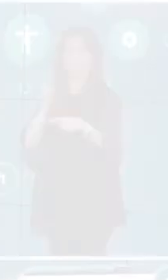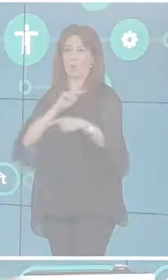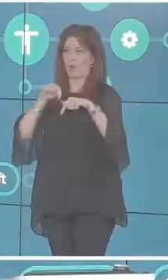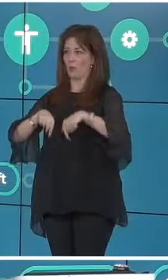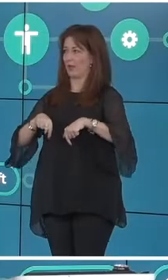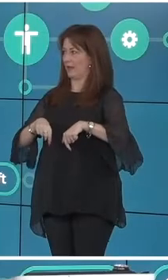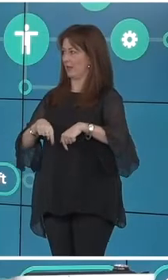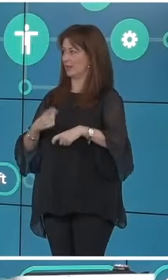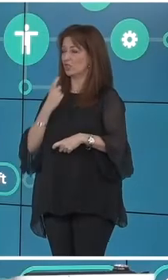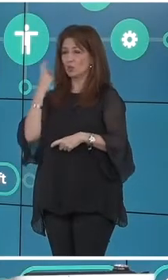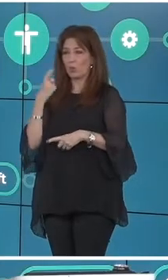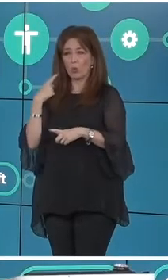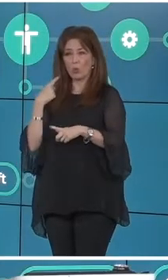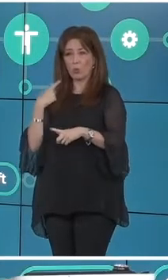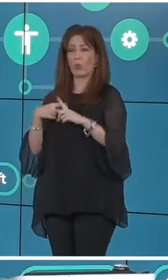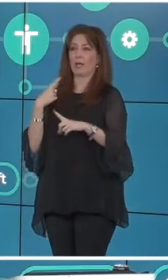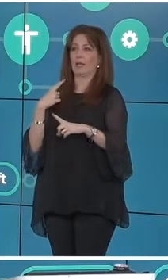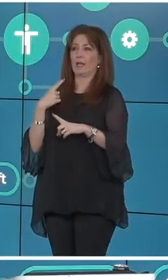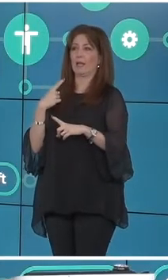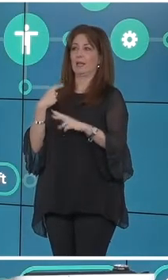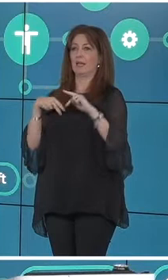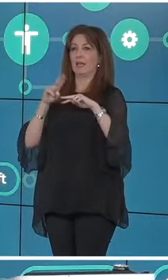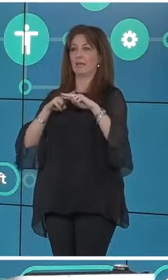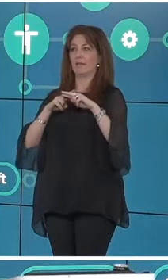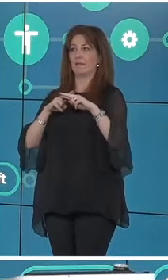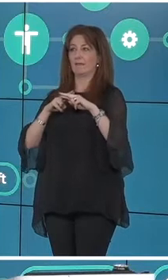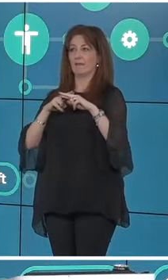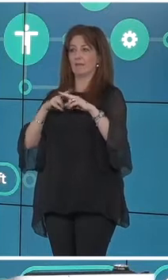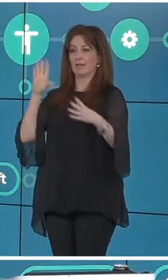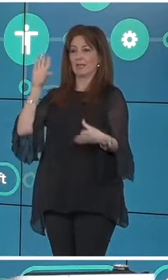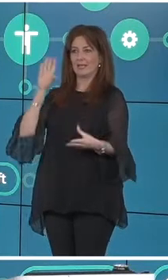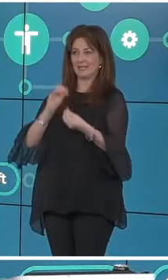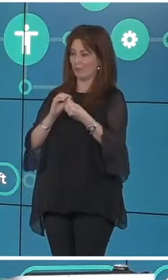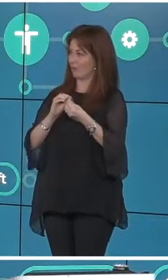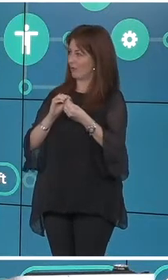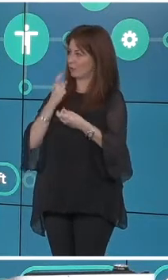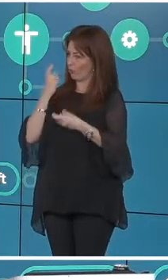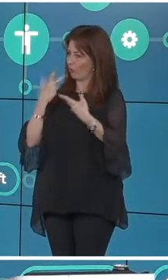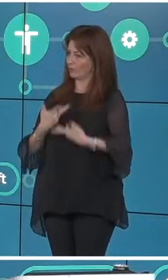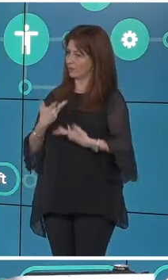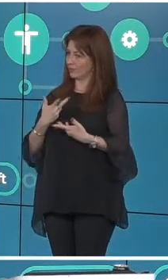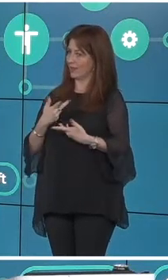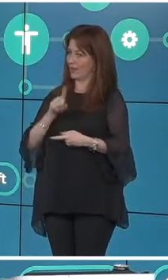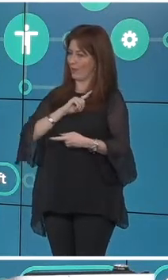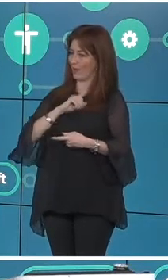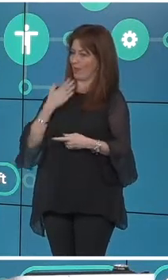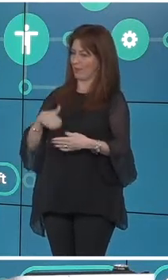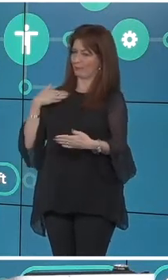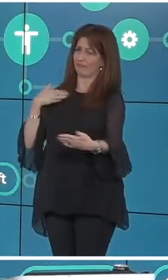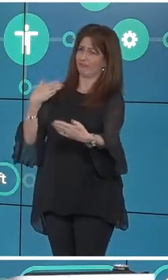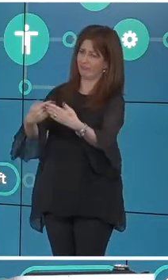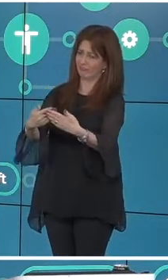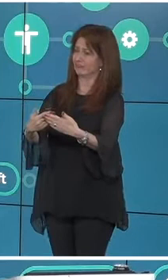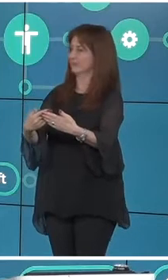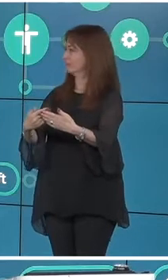What I thought we'd just quickly do is just, if you two guys can give us some sort of roundup of what you thought of the last couple of days, because you've been here right since the beginning, you talked through what we were doing at the